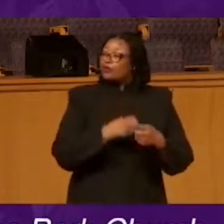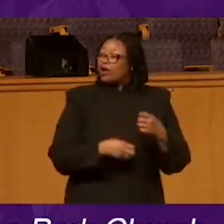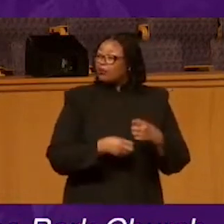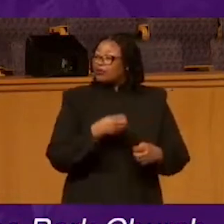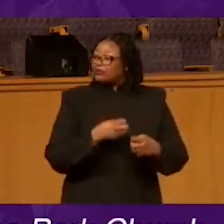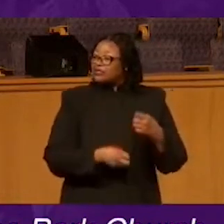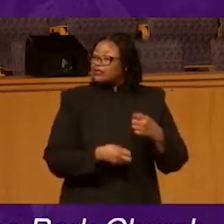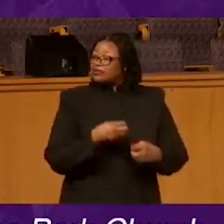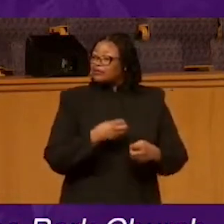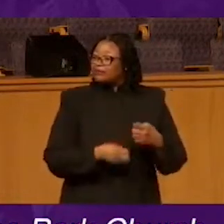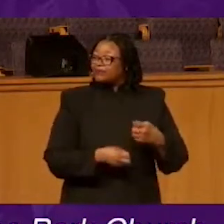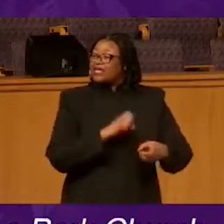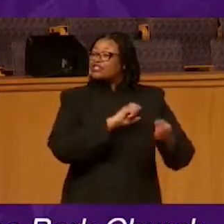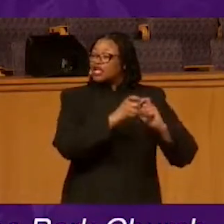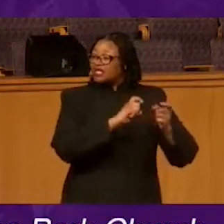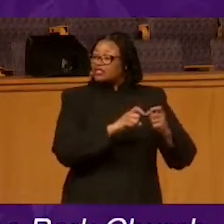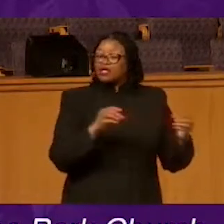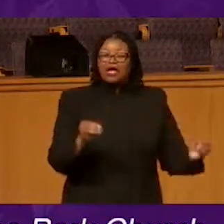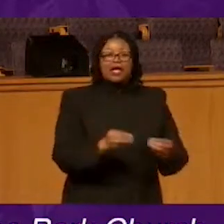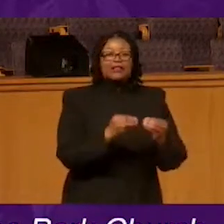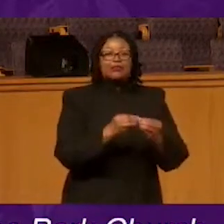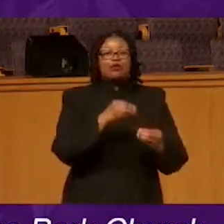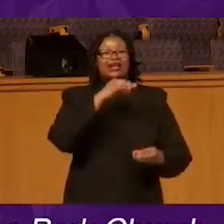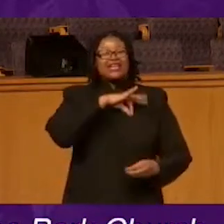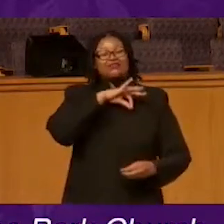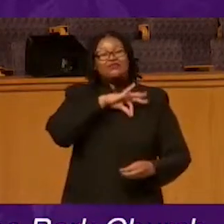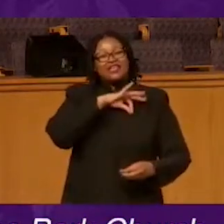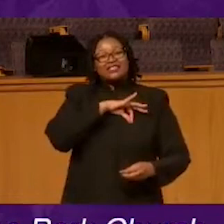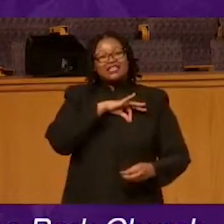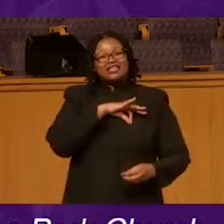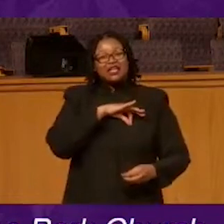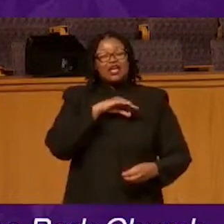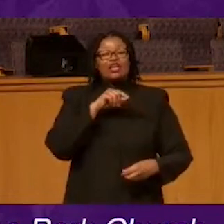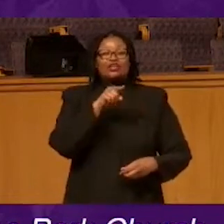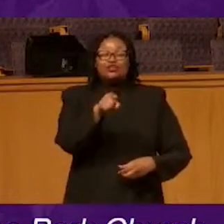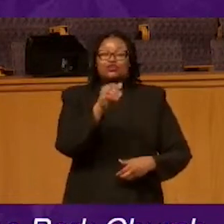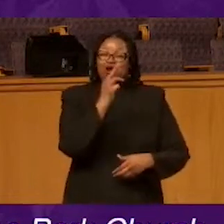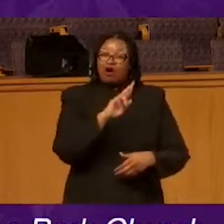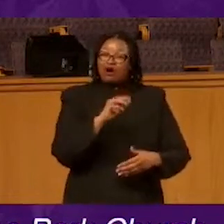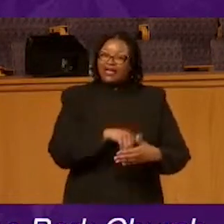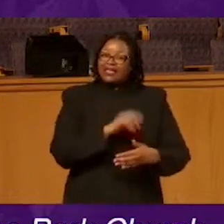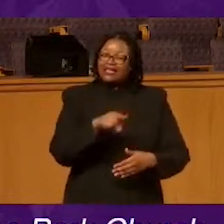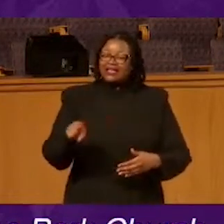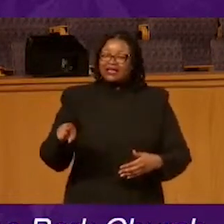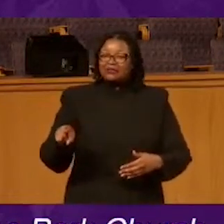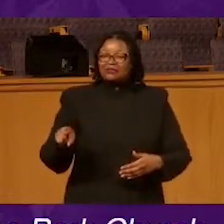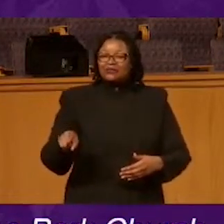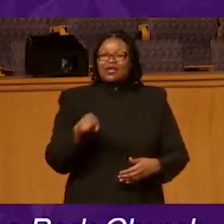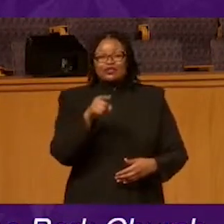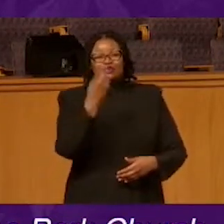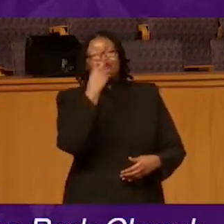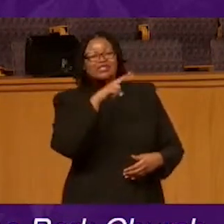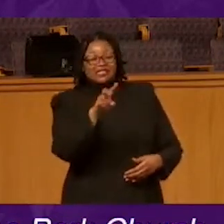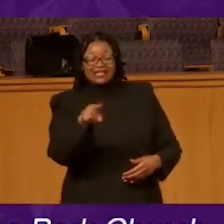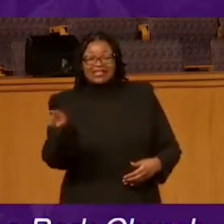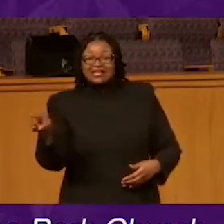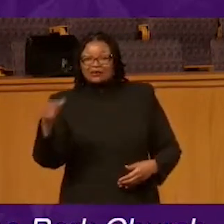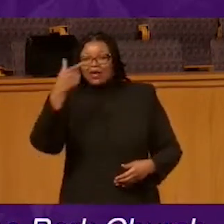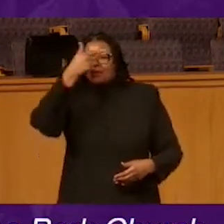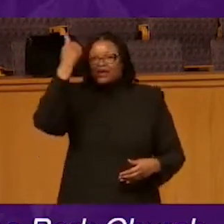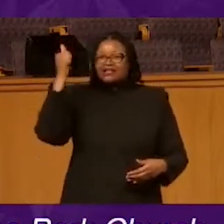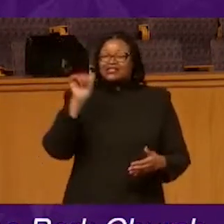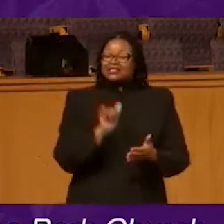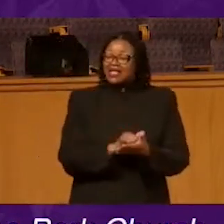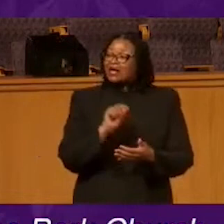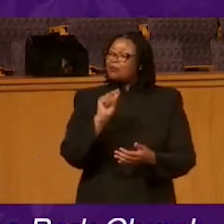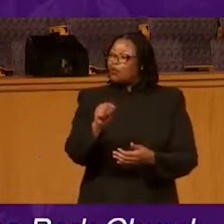edges. And the more invested that you are in them, the more likely you are to see them, because it is at that